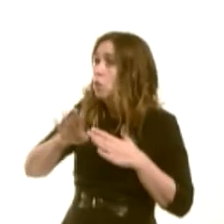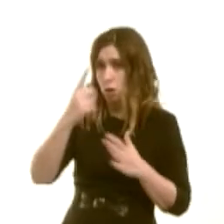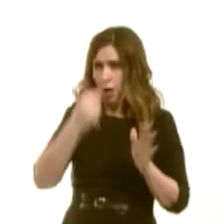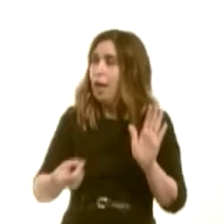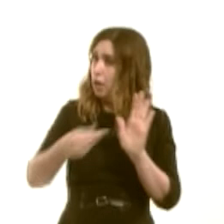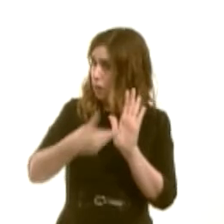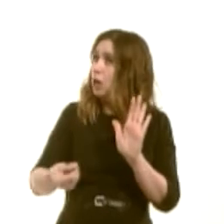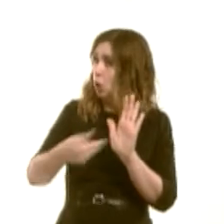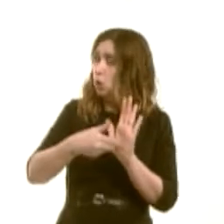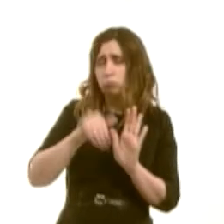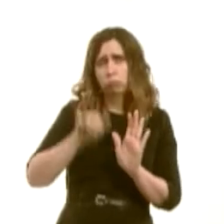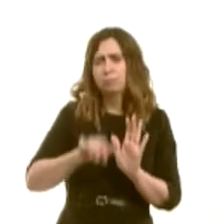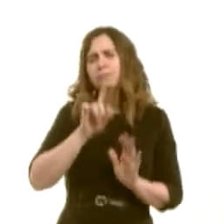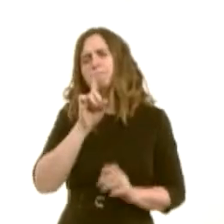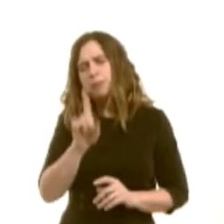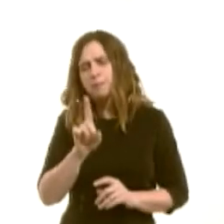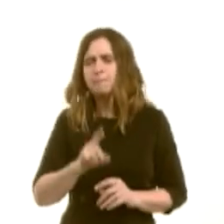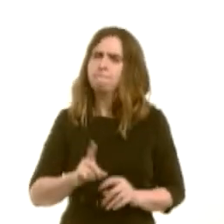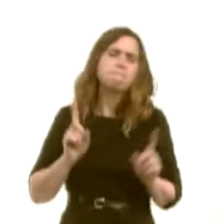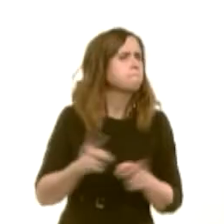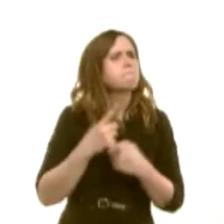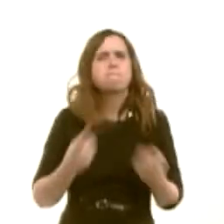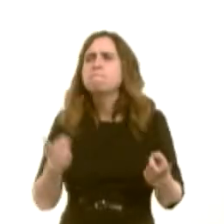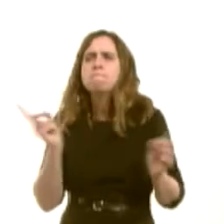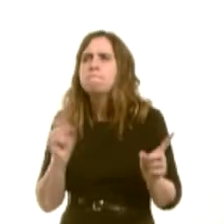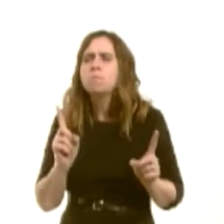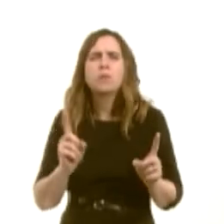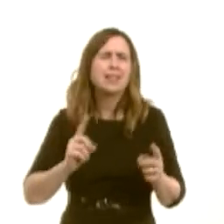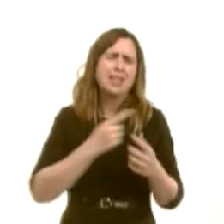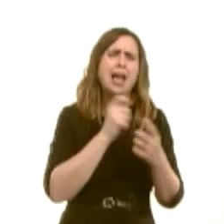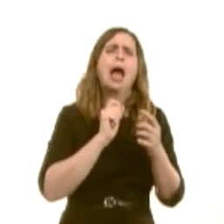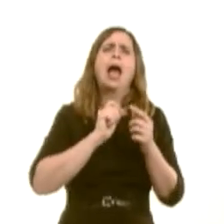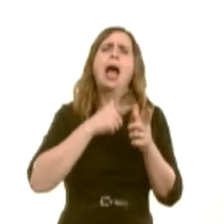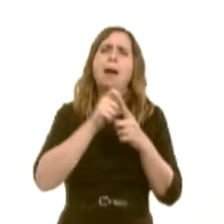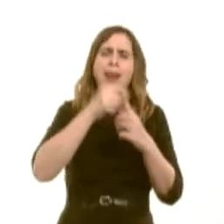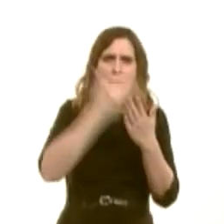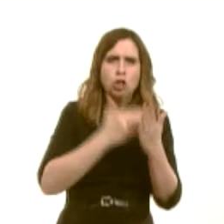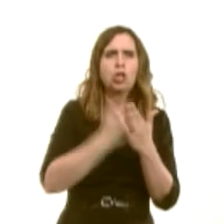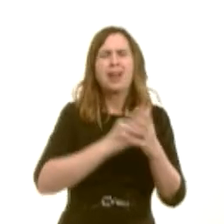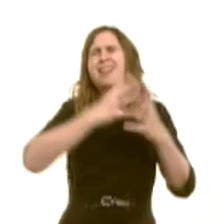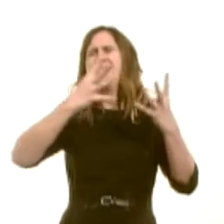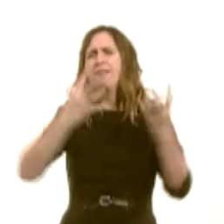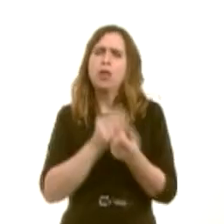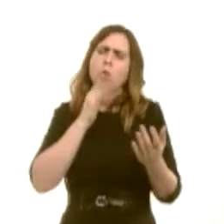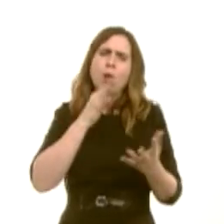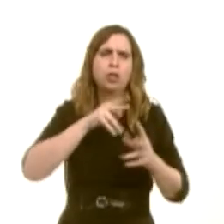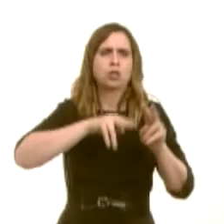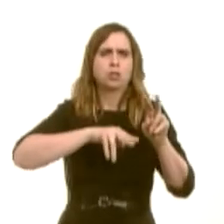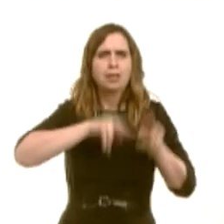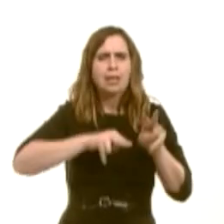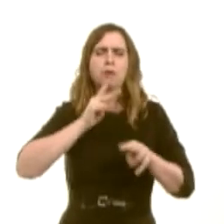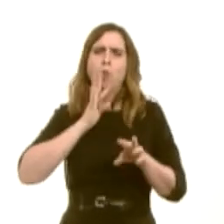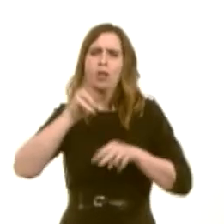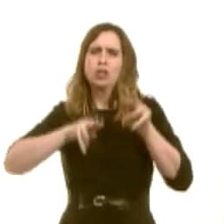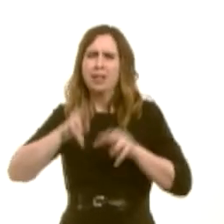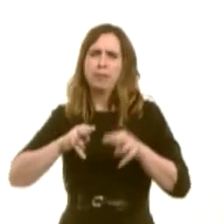What we can't do is support a situation where every application would have to have some sort of language assessment. I don't